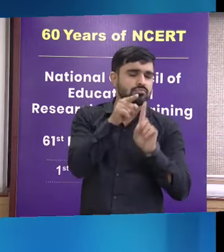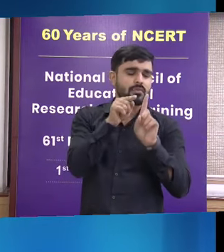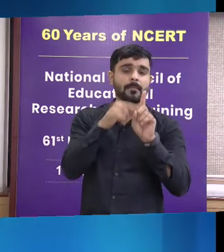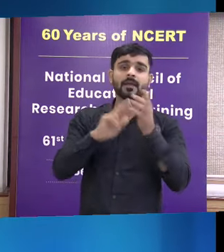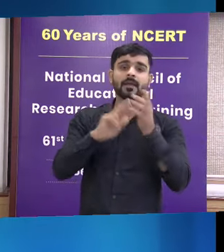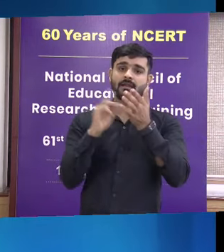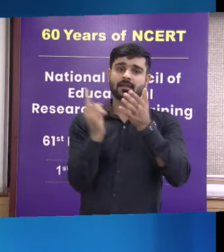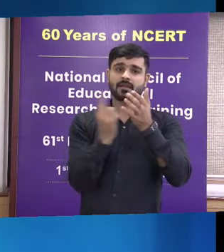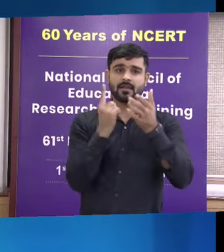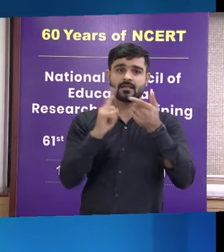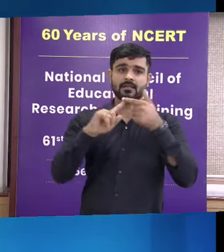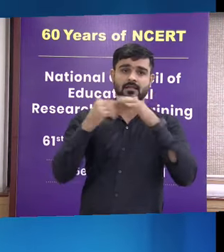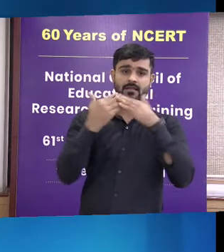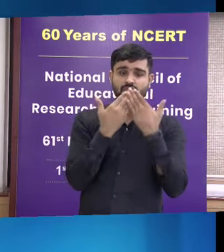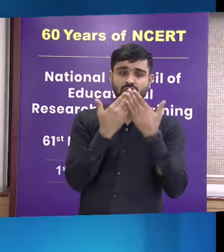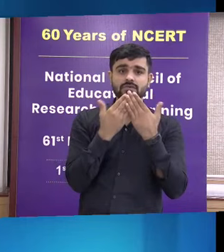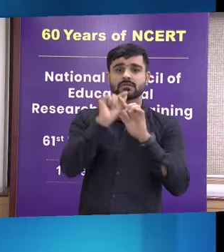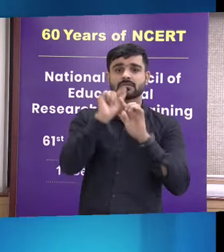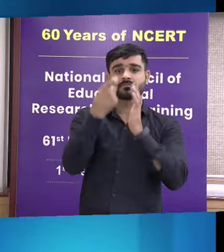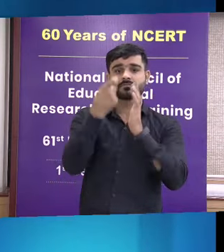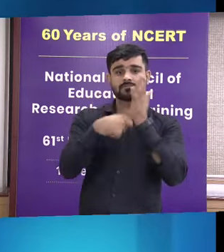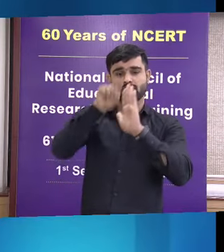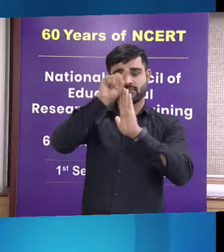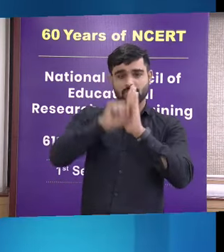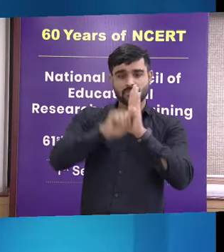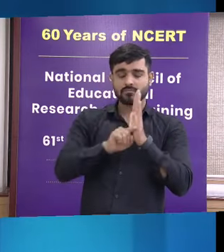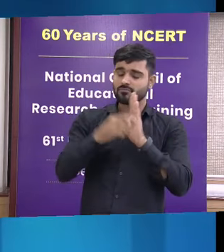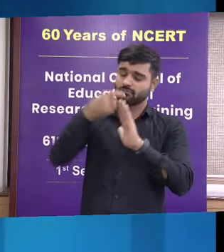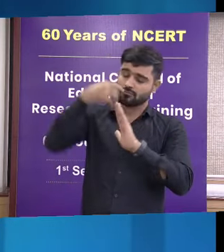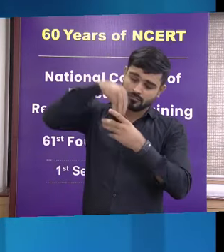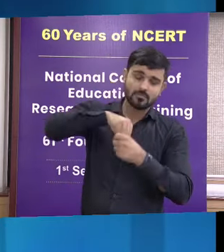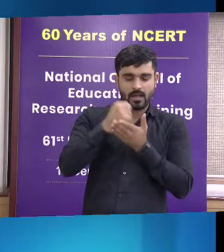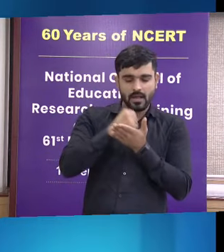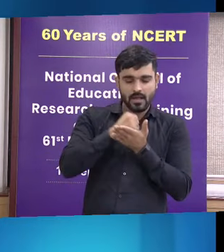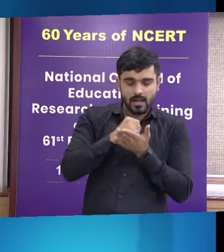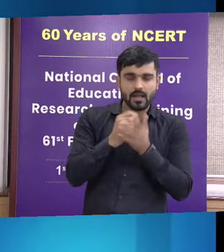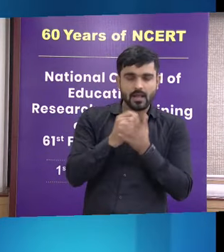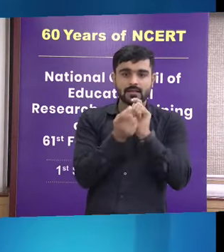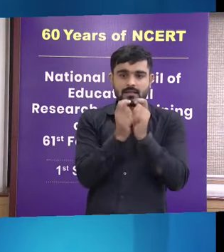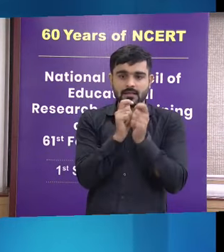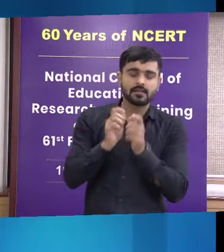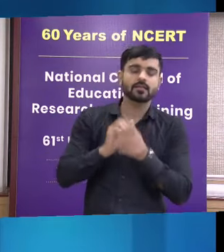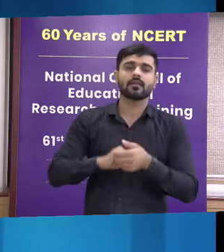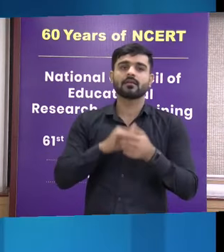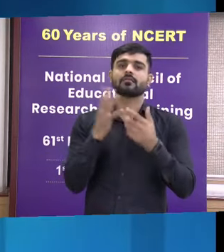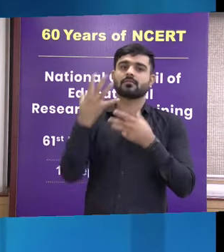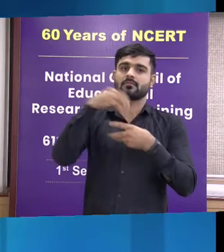national education policy and to bring a unified